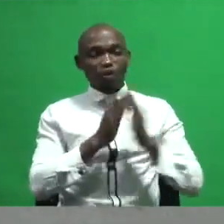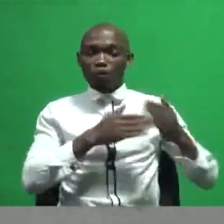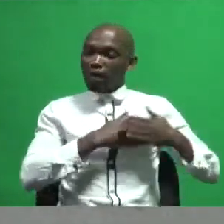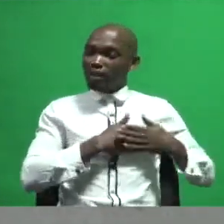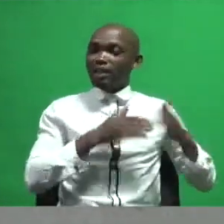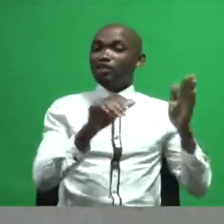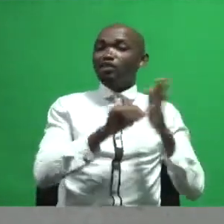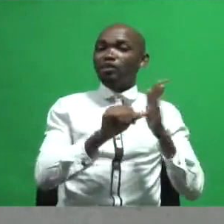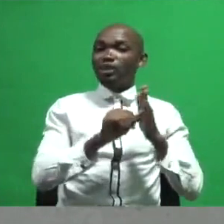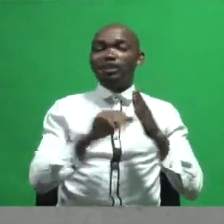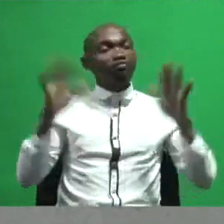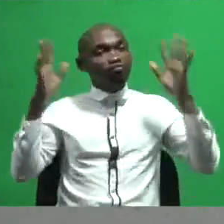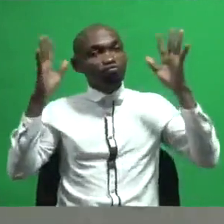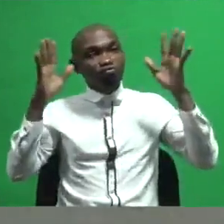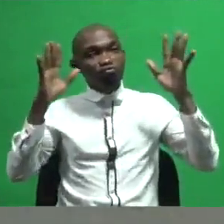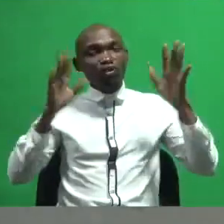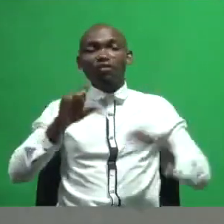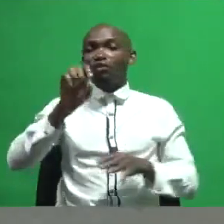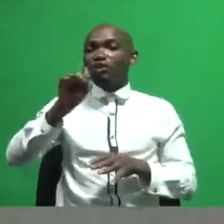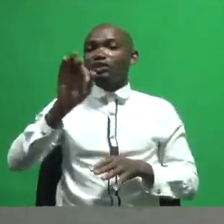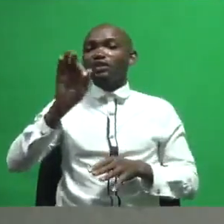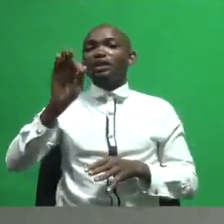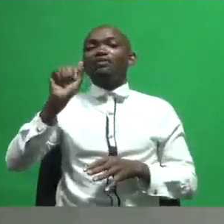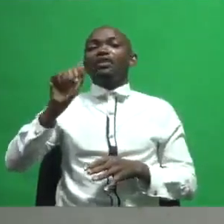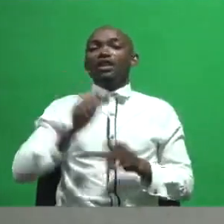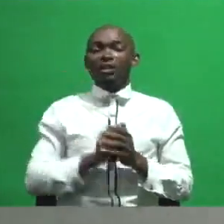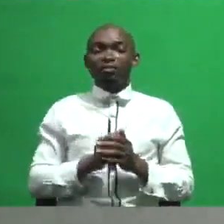Thank you, my dear students. Clap 2 for Sophia.